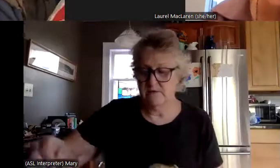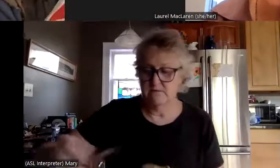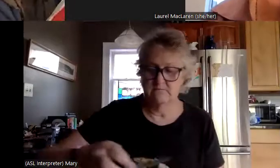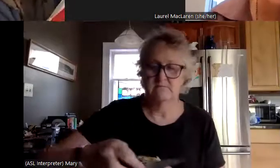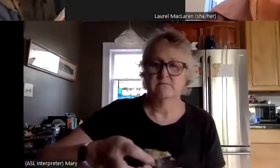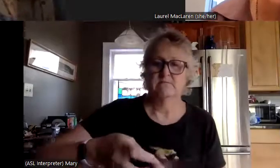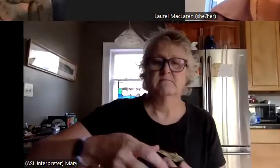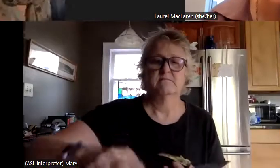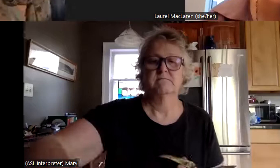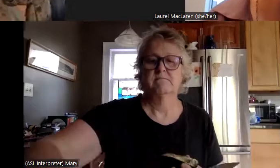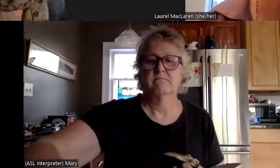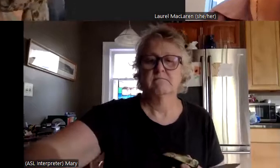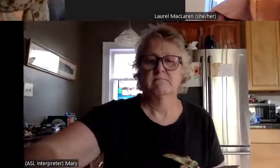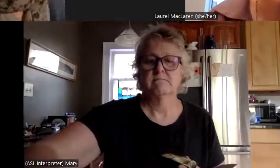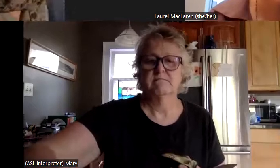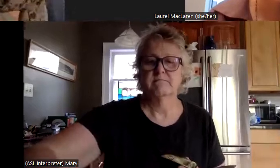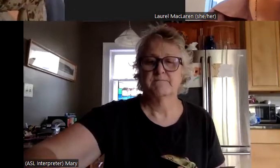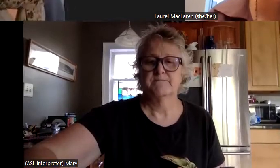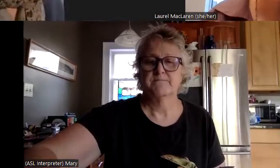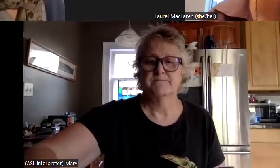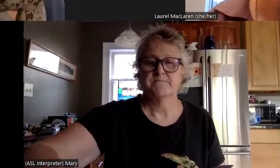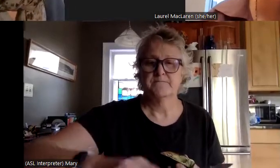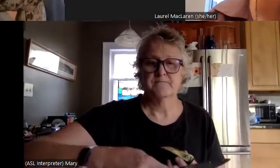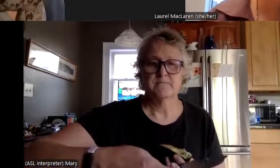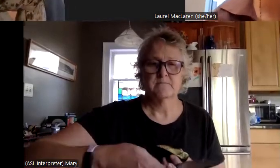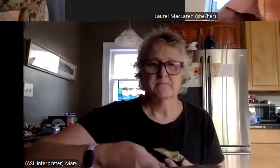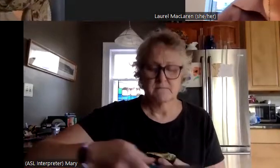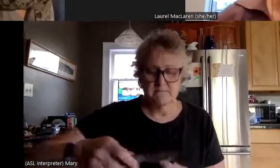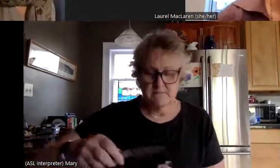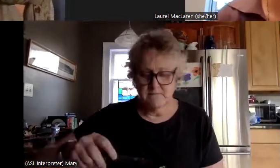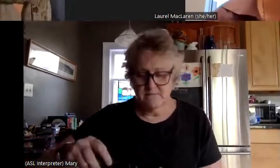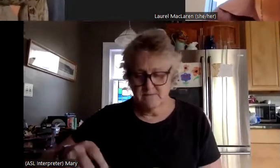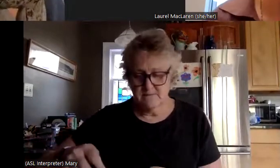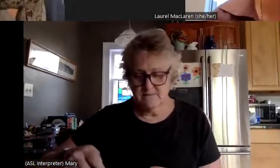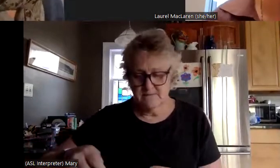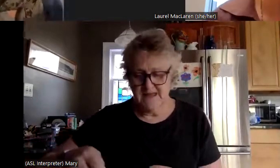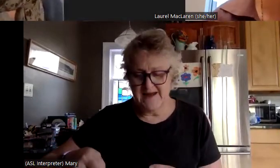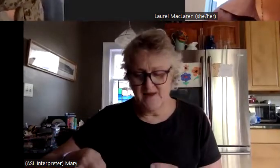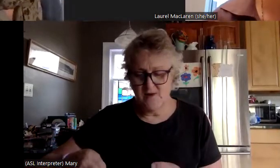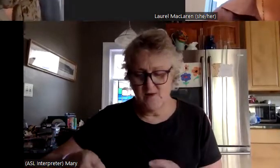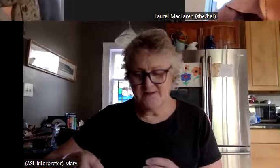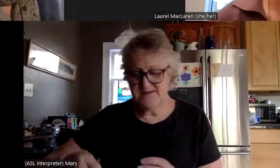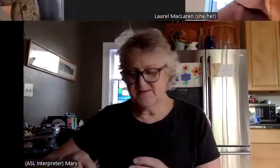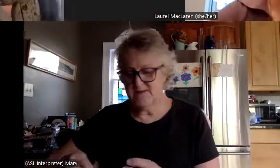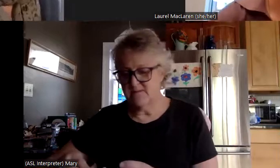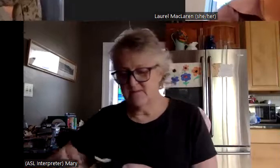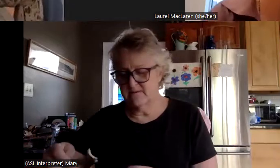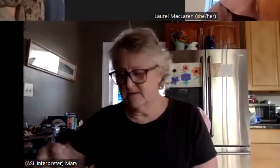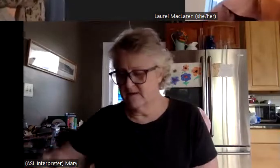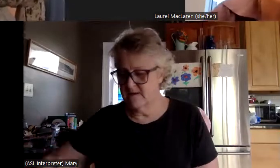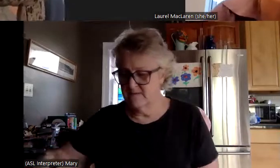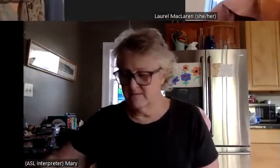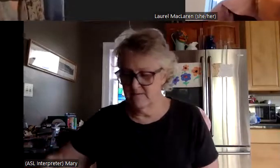Brown. Oh, I always feel like I get ripped off when I get a shitty avocado. I know, and this is from